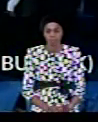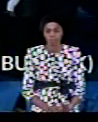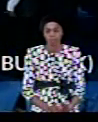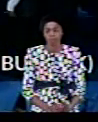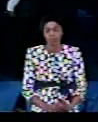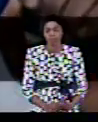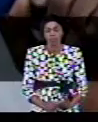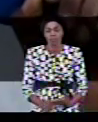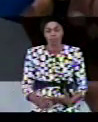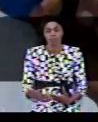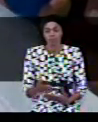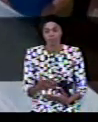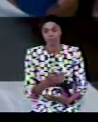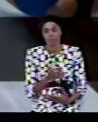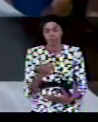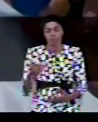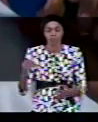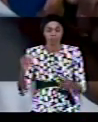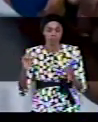There's a